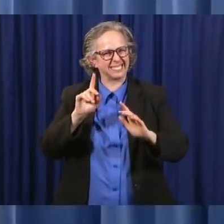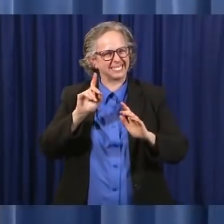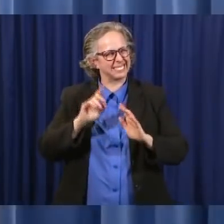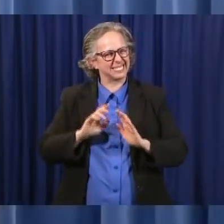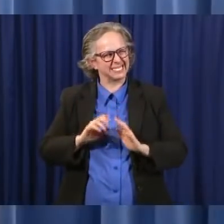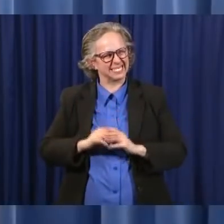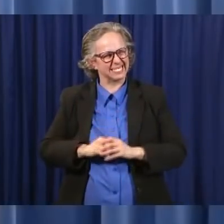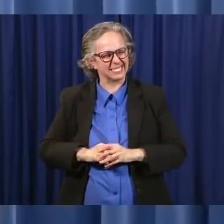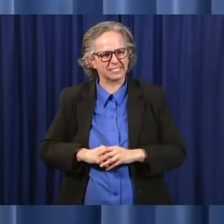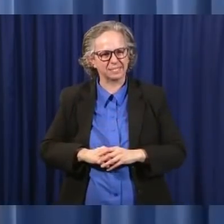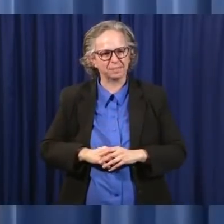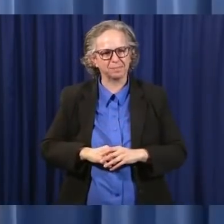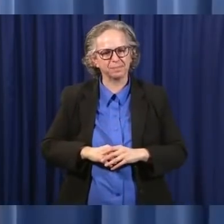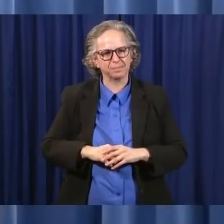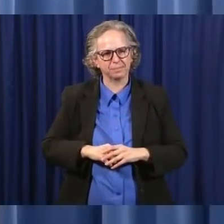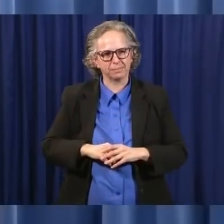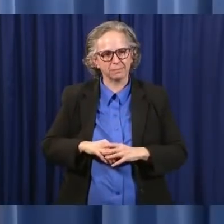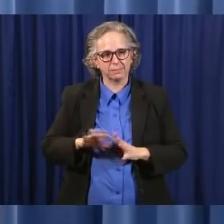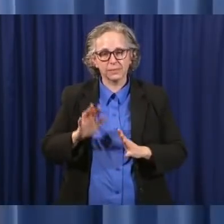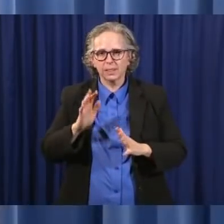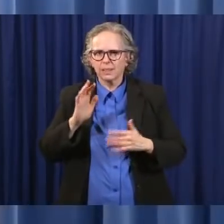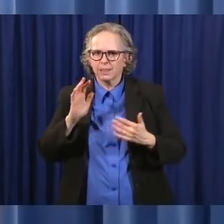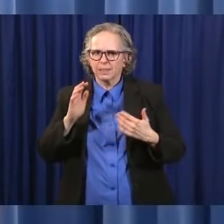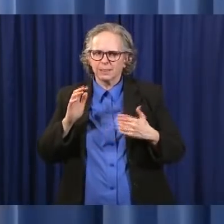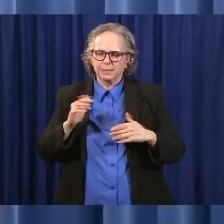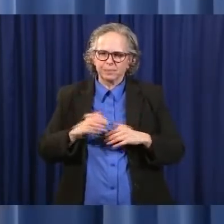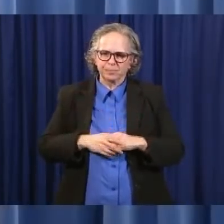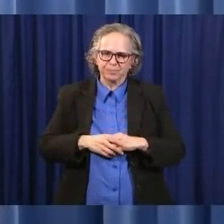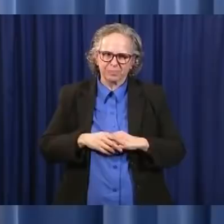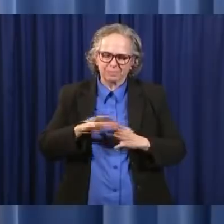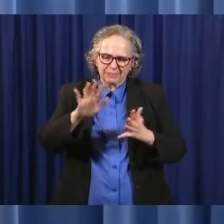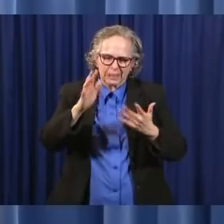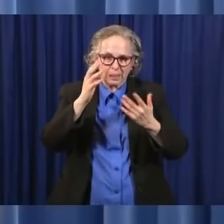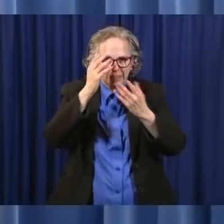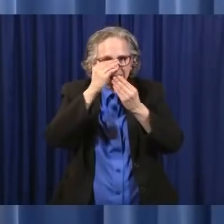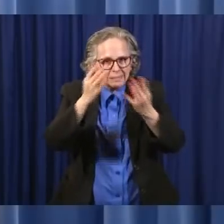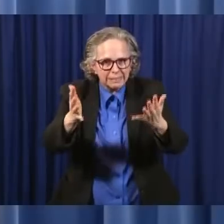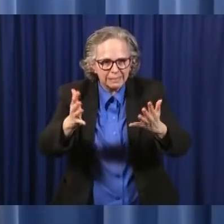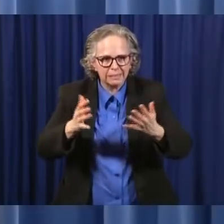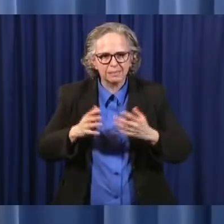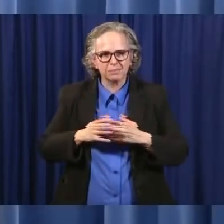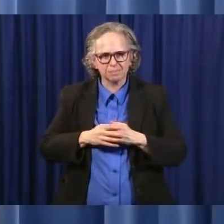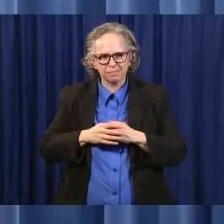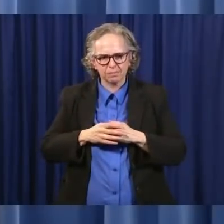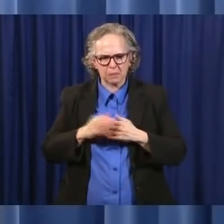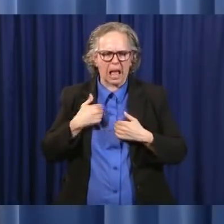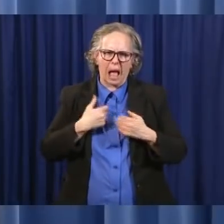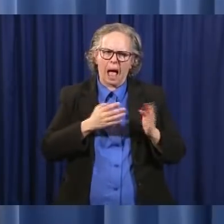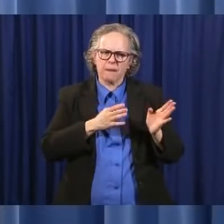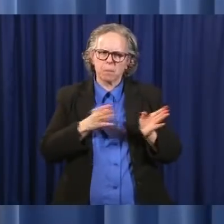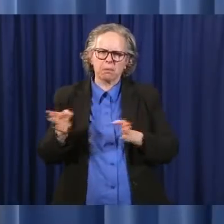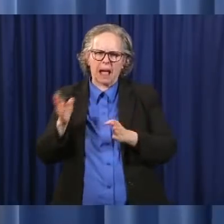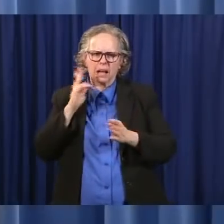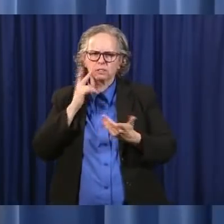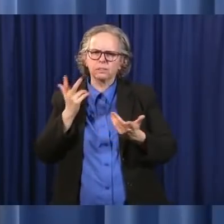stated that we have had a plan in regard to our nursing homes. I've actually